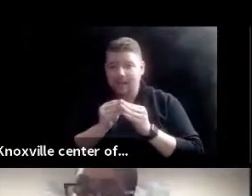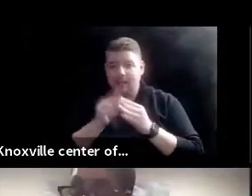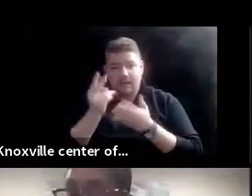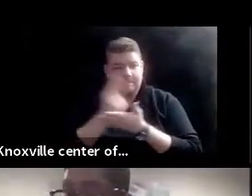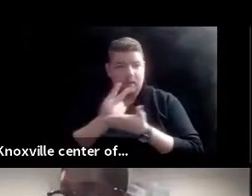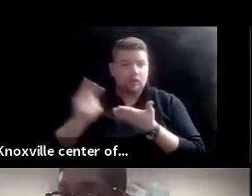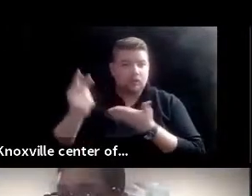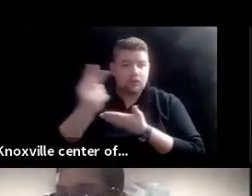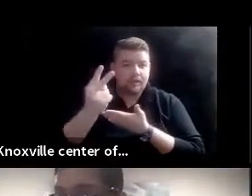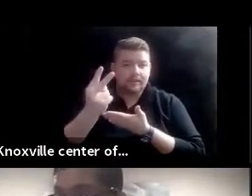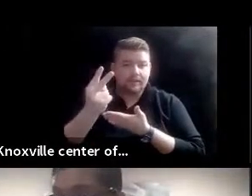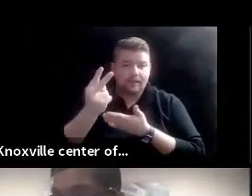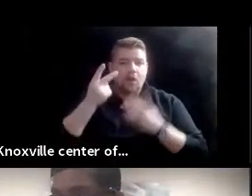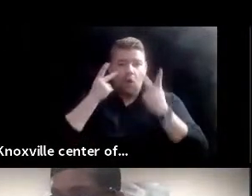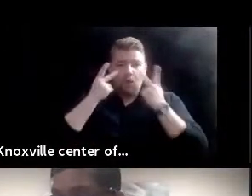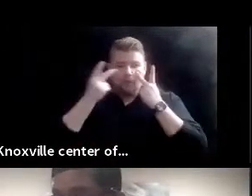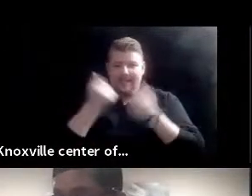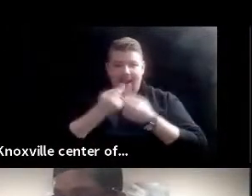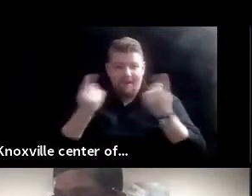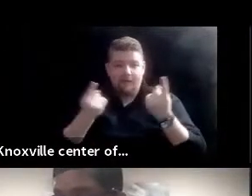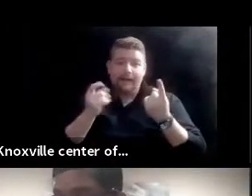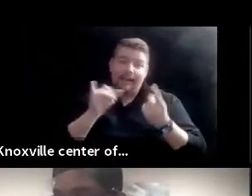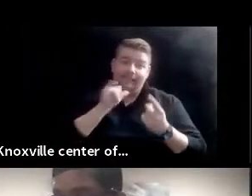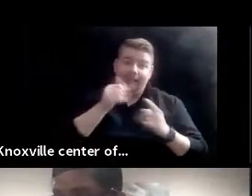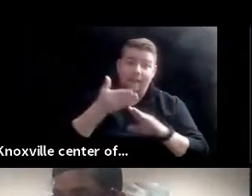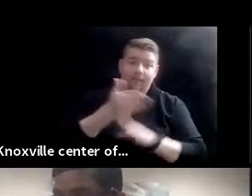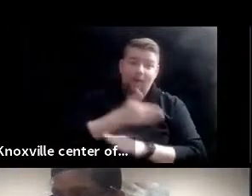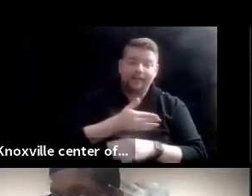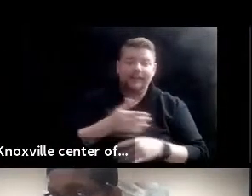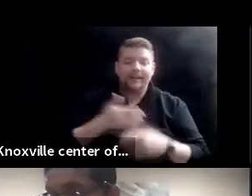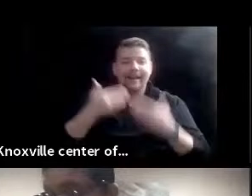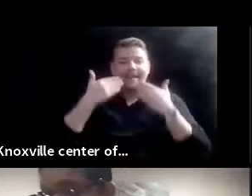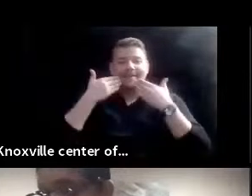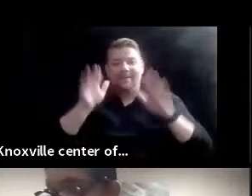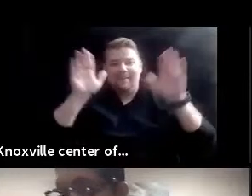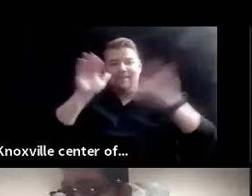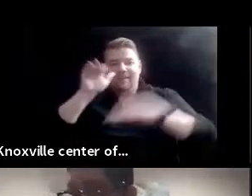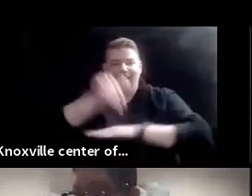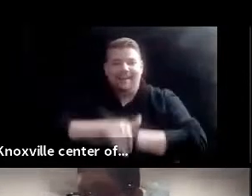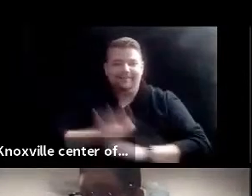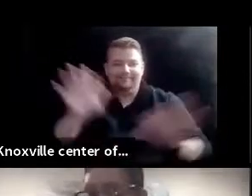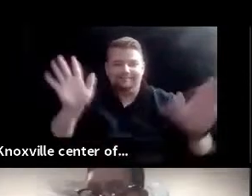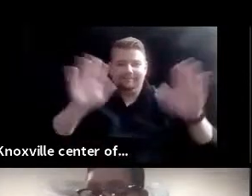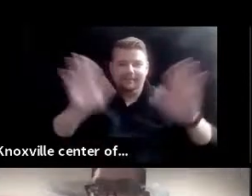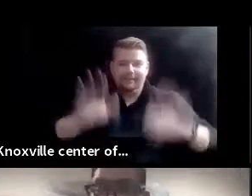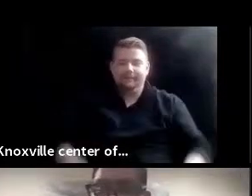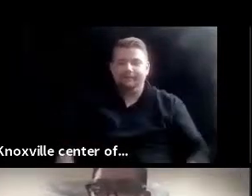weeks, and we'll see everybody then, if not sooner. Thank you and good night. Thank you.